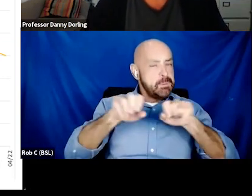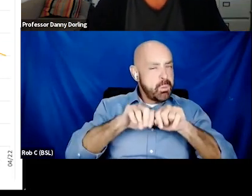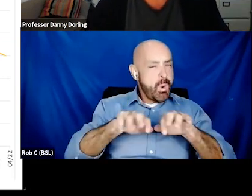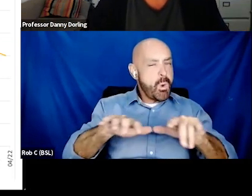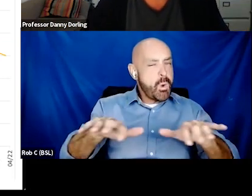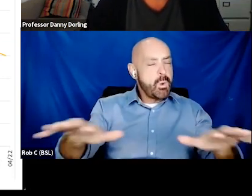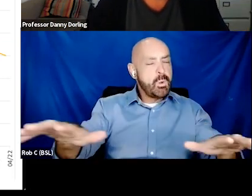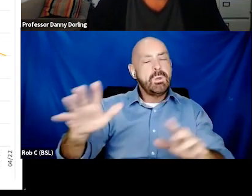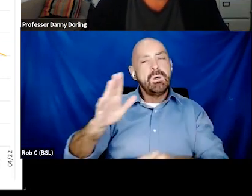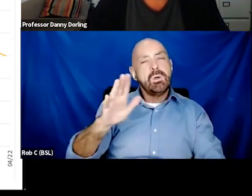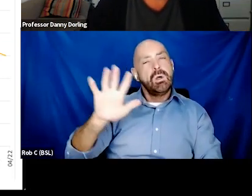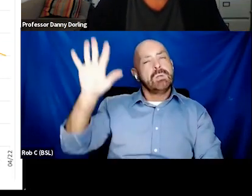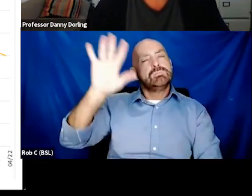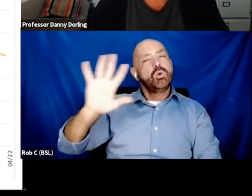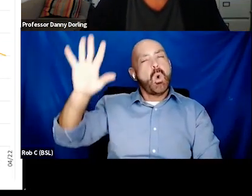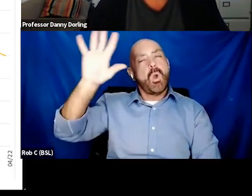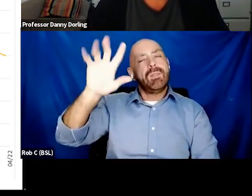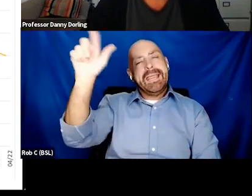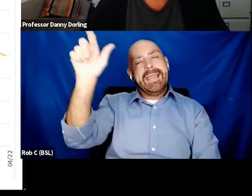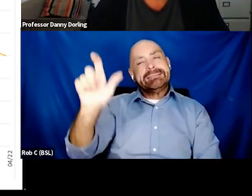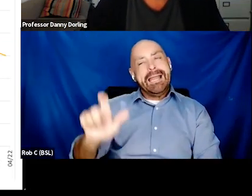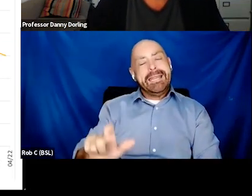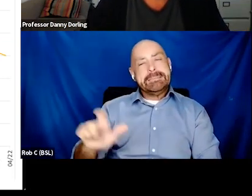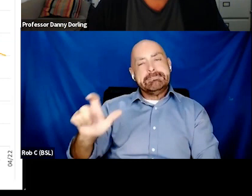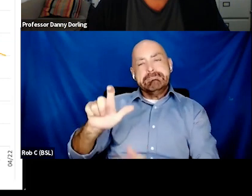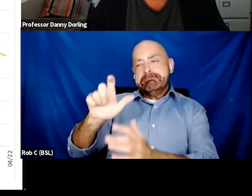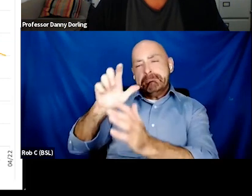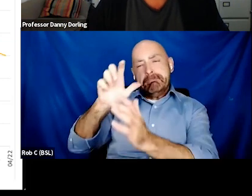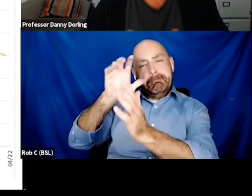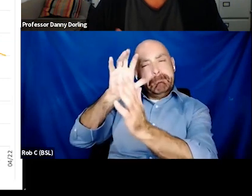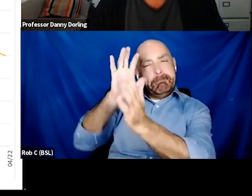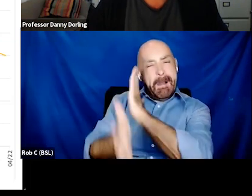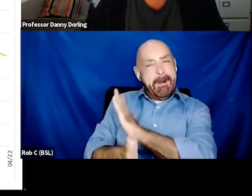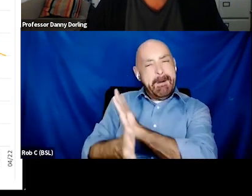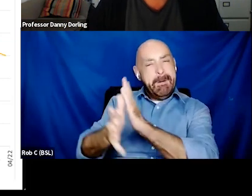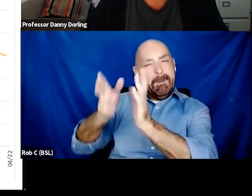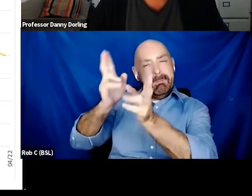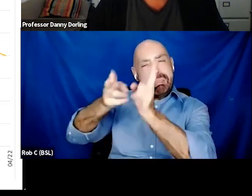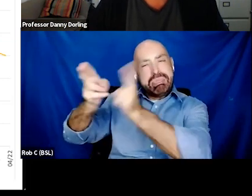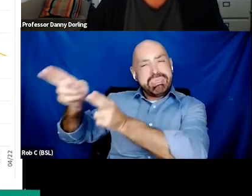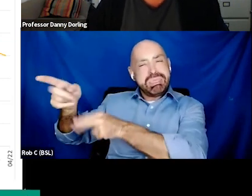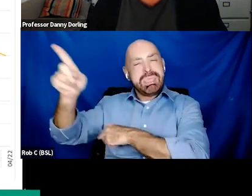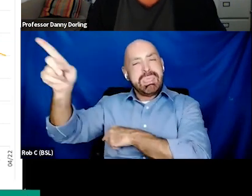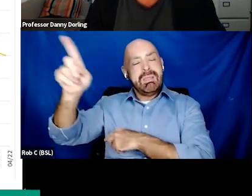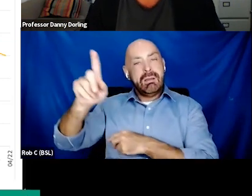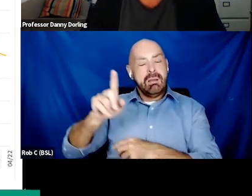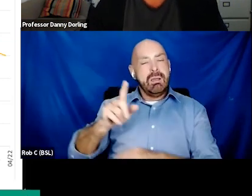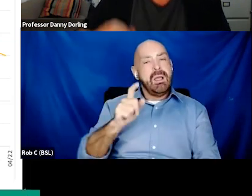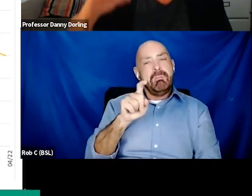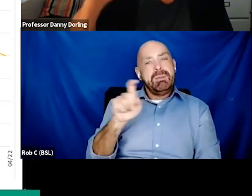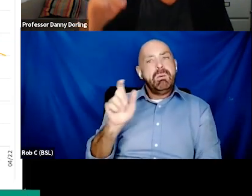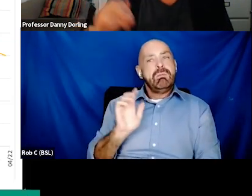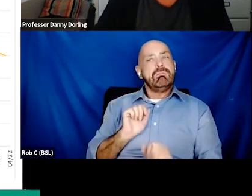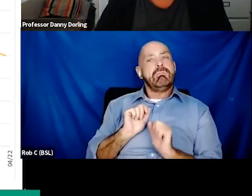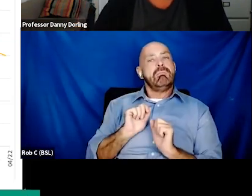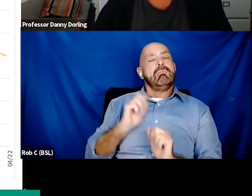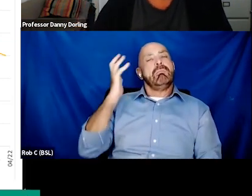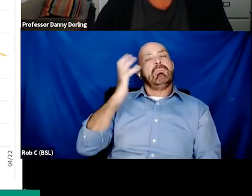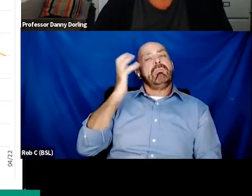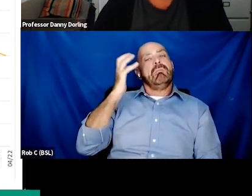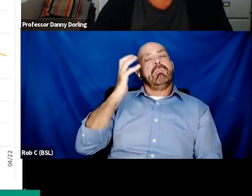of Italy, causing devastation in Europe, when it first arrived, people said their average anxiety was 5 out of 10, above